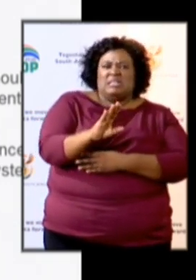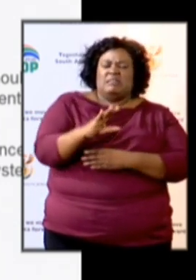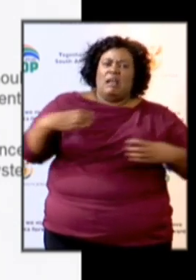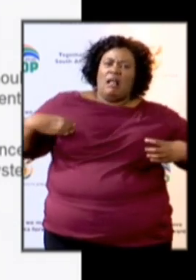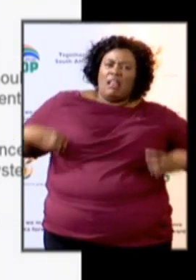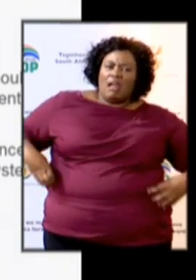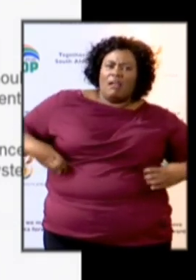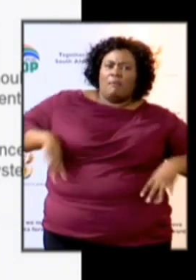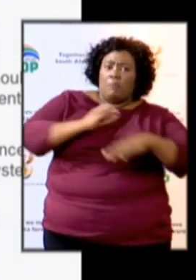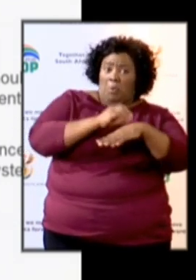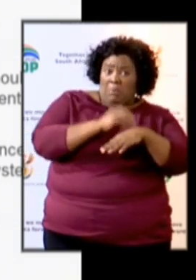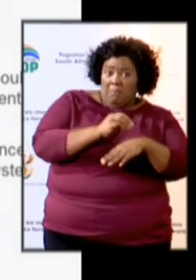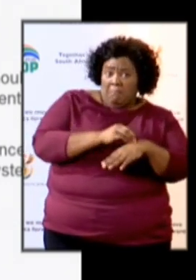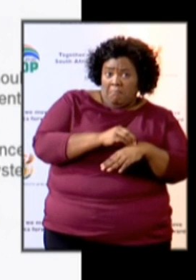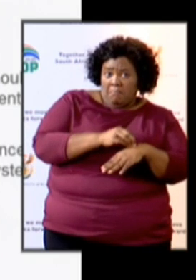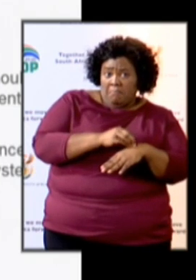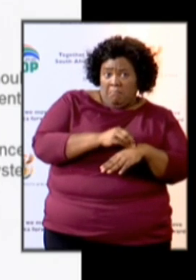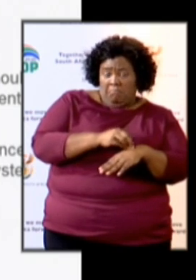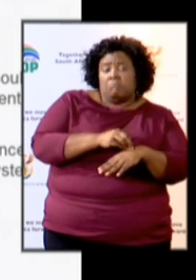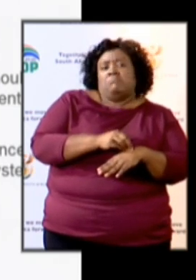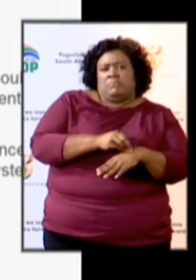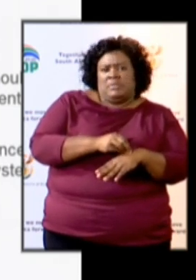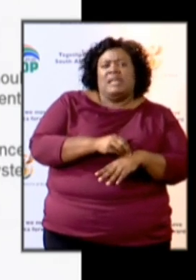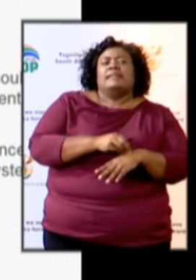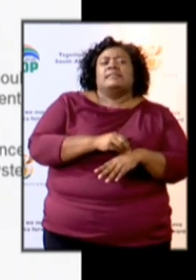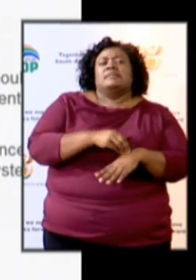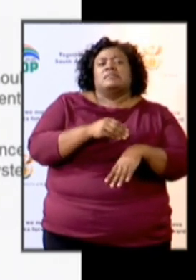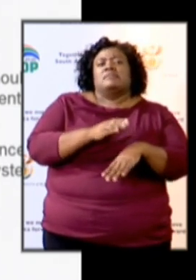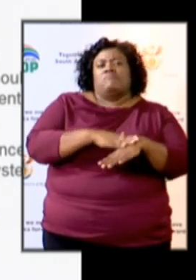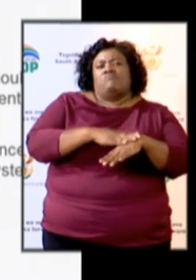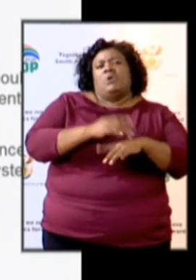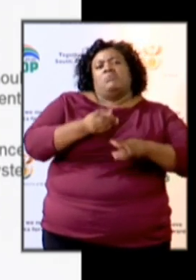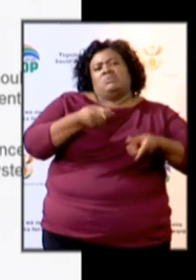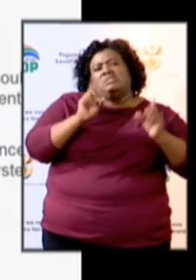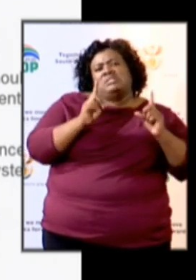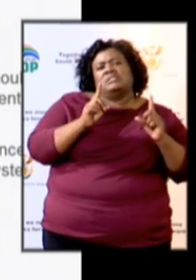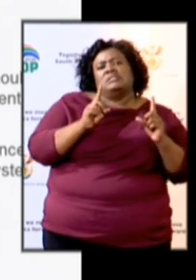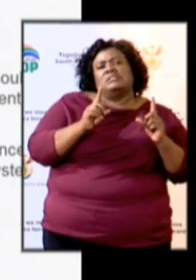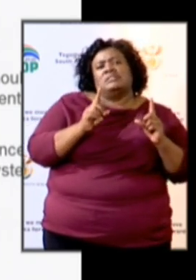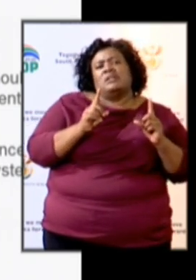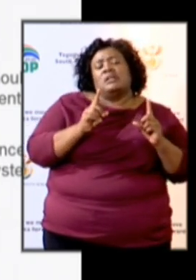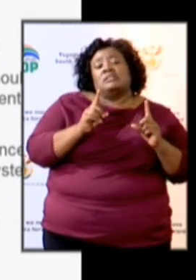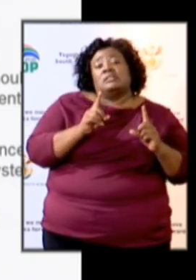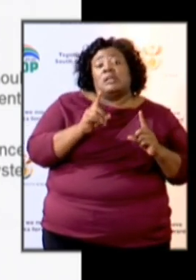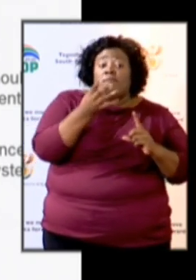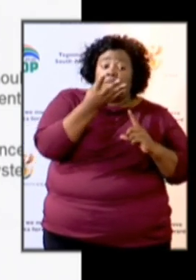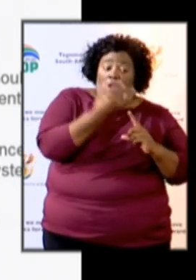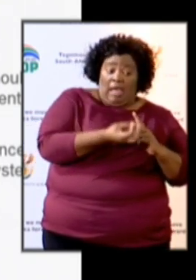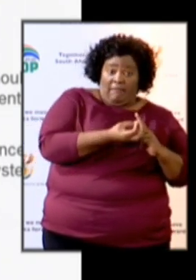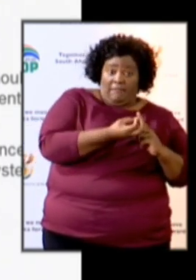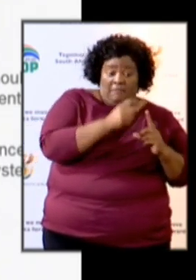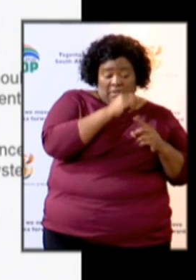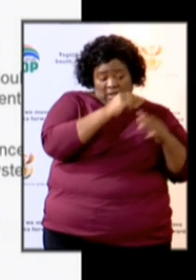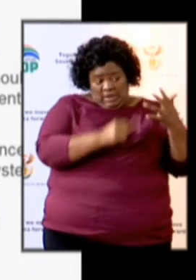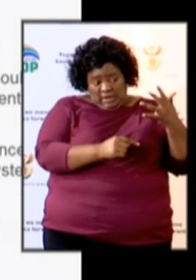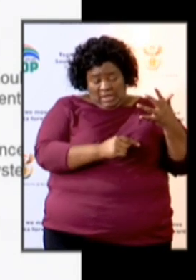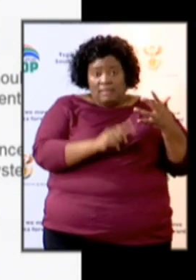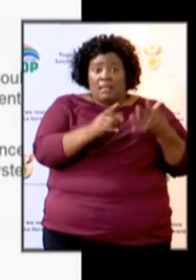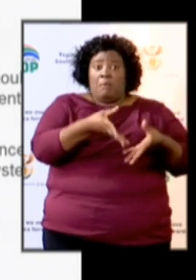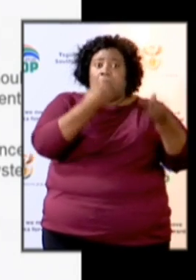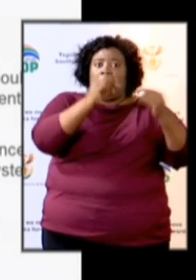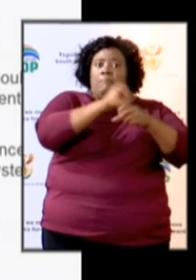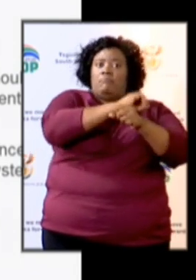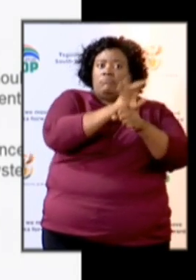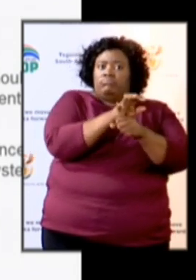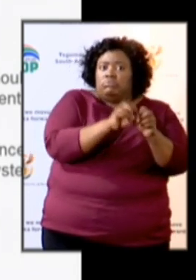problems, then if you have that already and then you get COVID, then